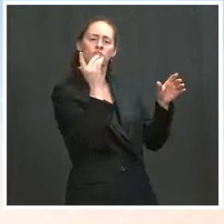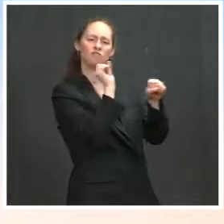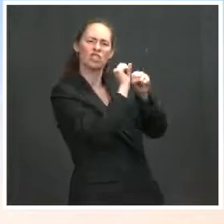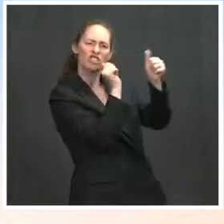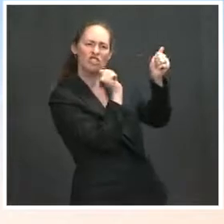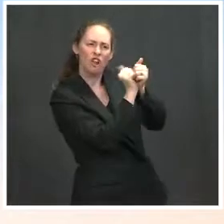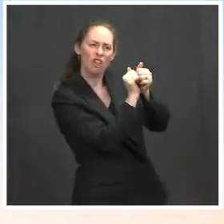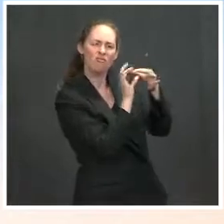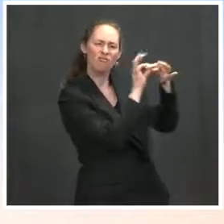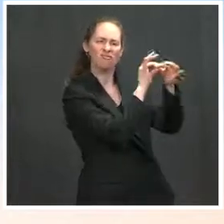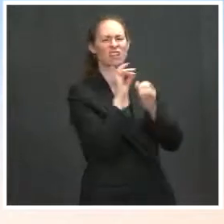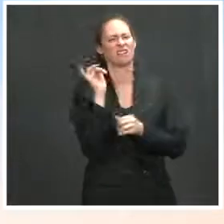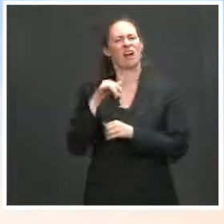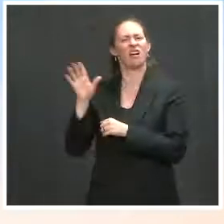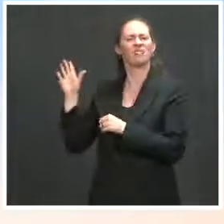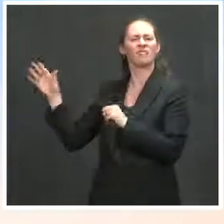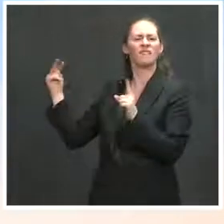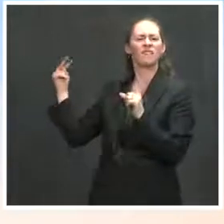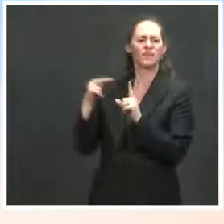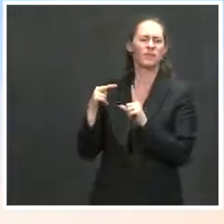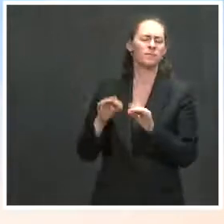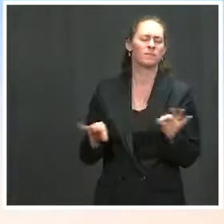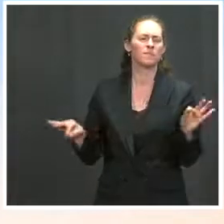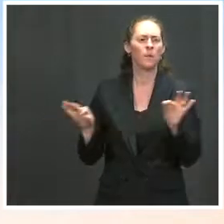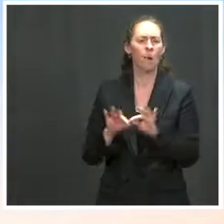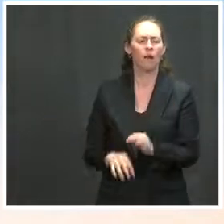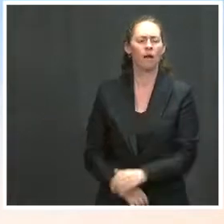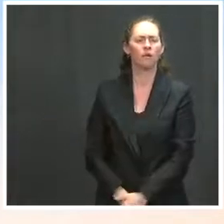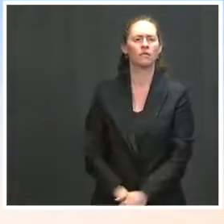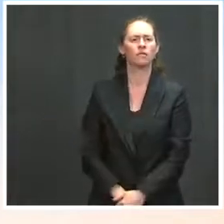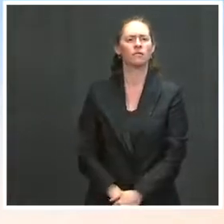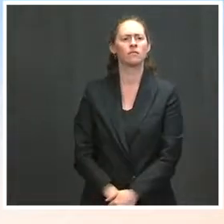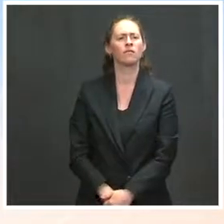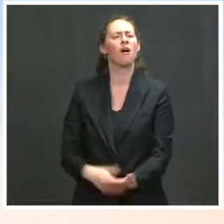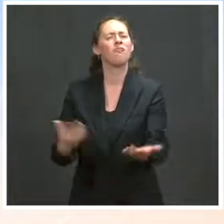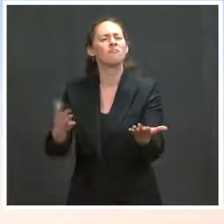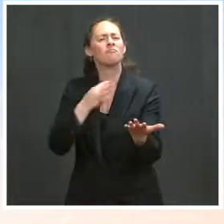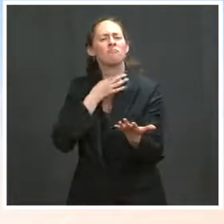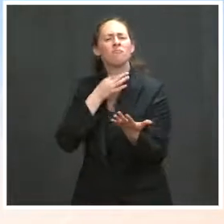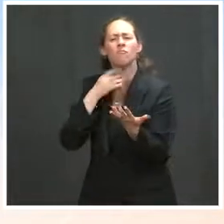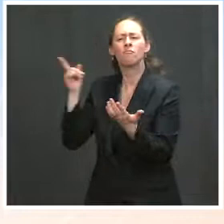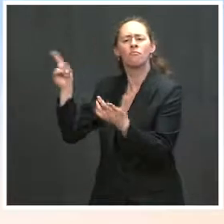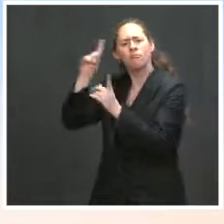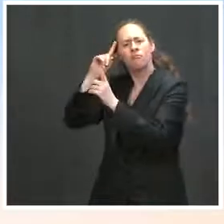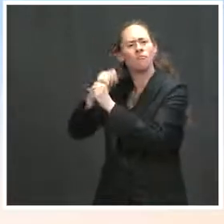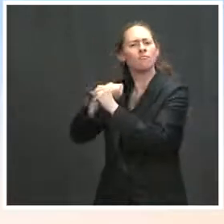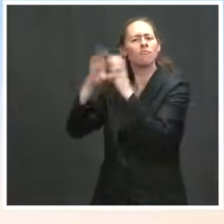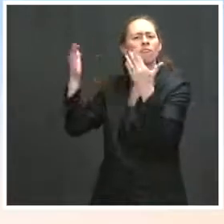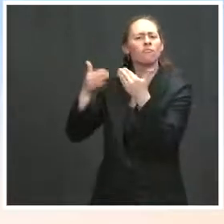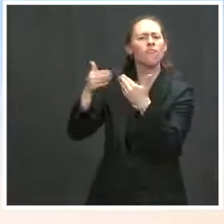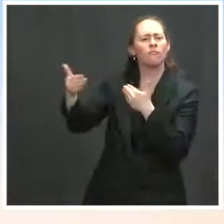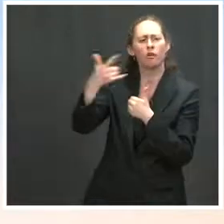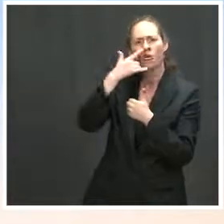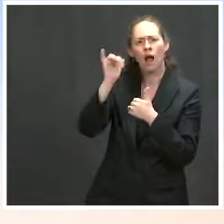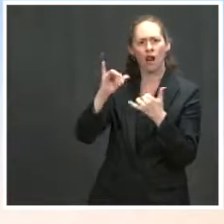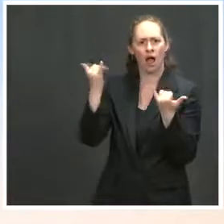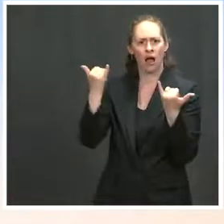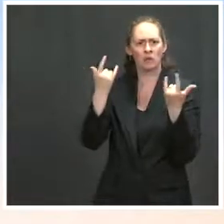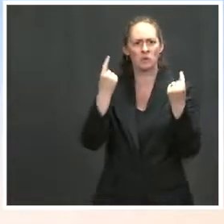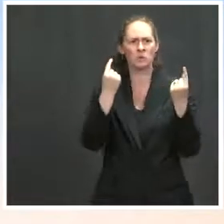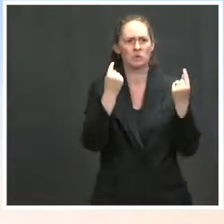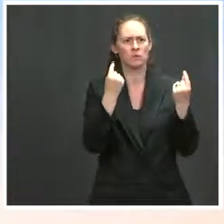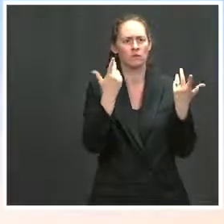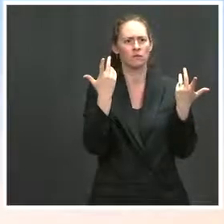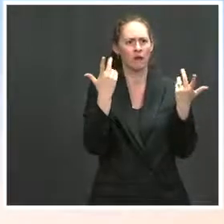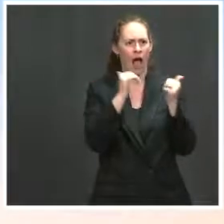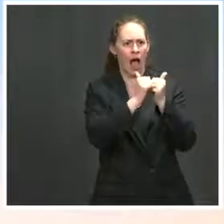does he want from this point on? As he said, I hope we can work on how they handle it from this point on. What is he talking about? Yeah, I